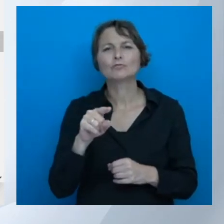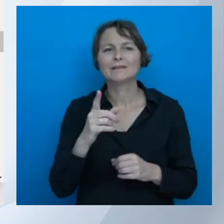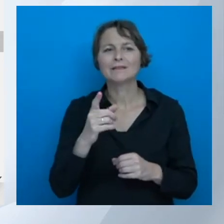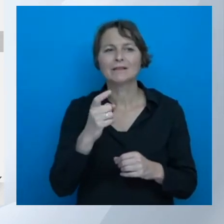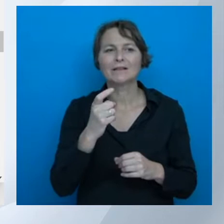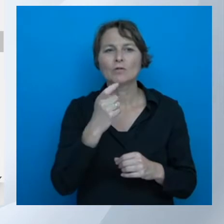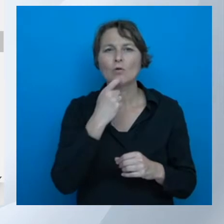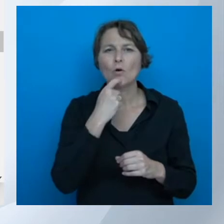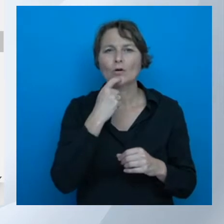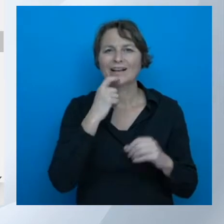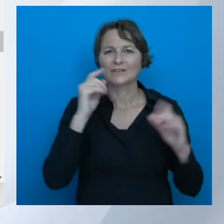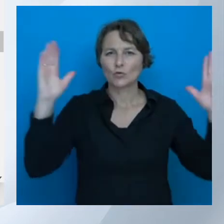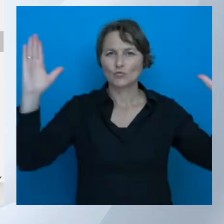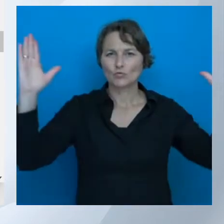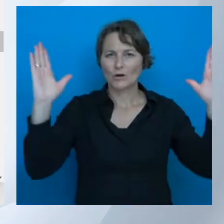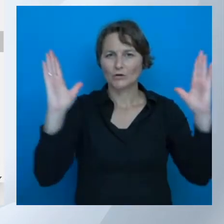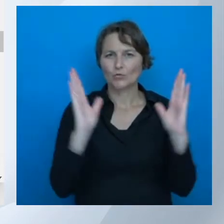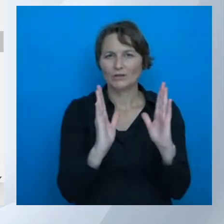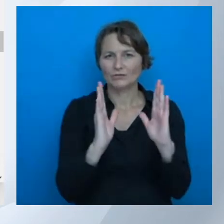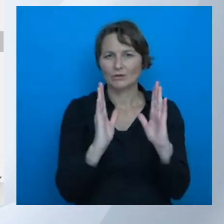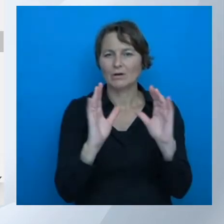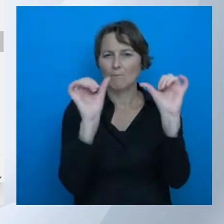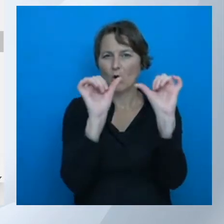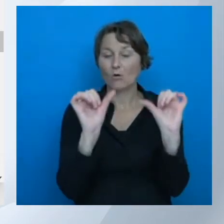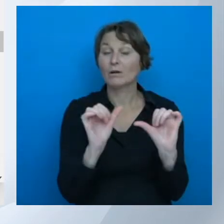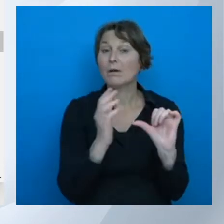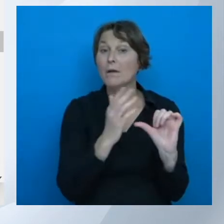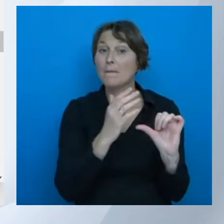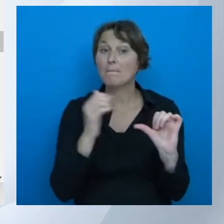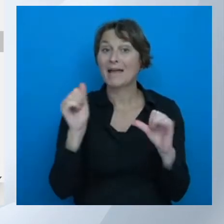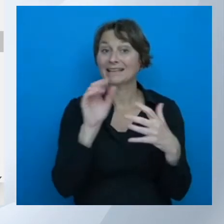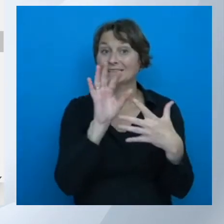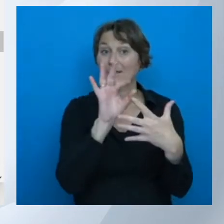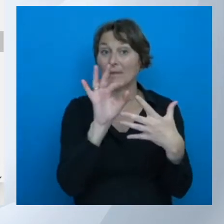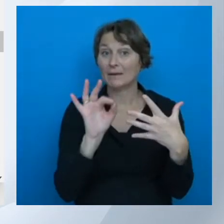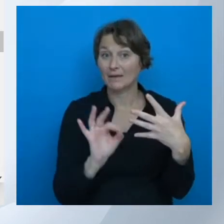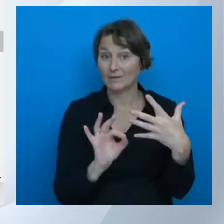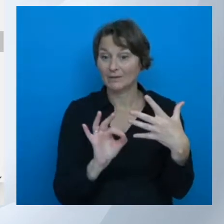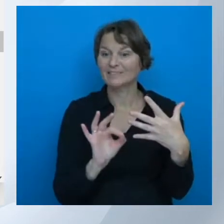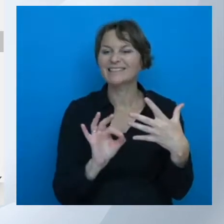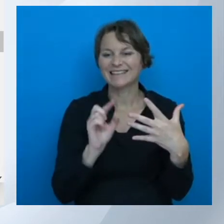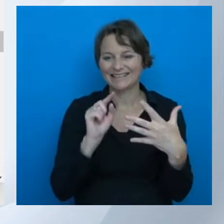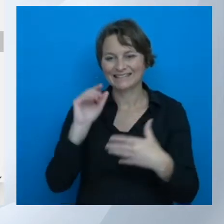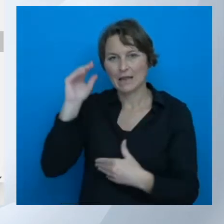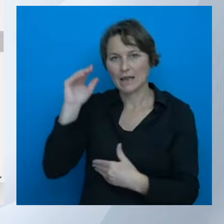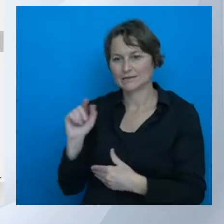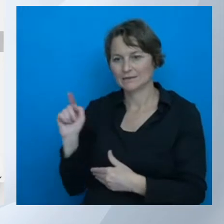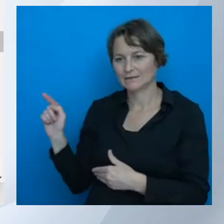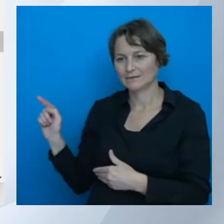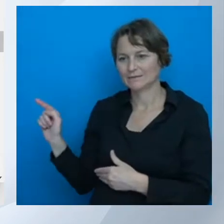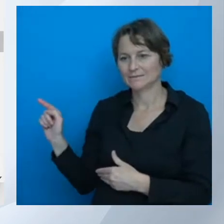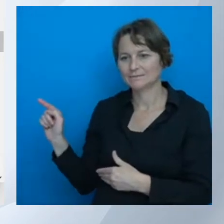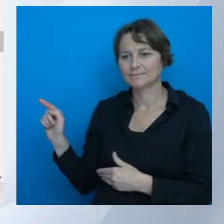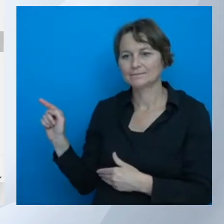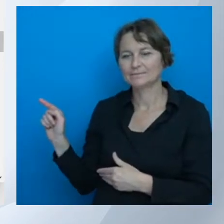we use, and the best parameters are taken from this list here.